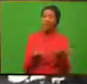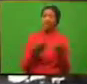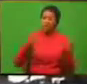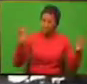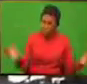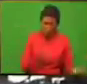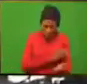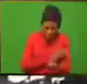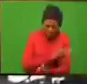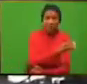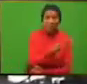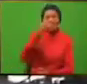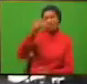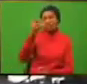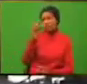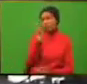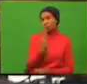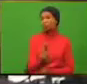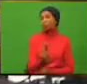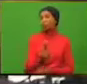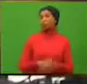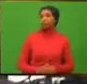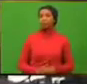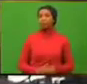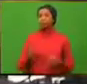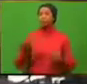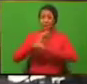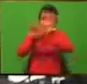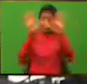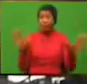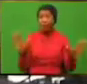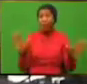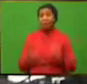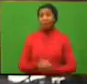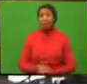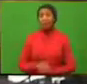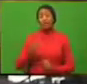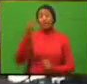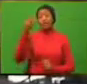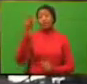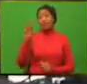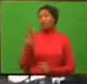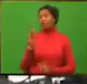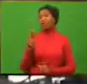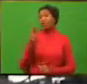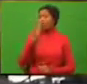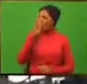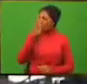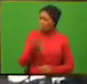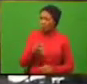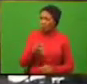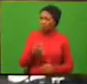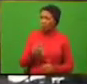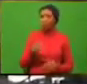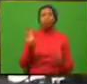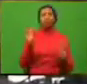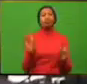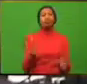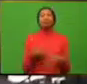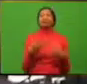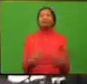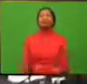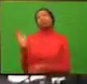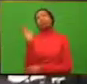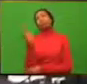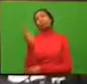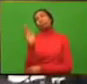National Unity's hand. To be clear, the Government of National Unity will not be a kumbaya chorus.